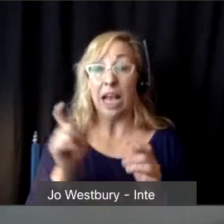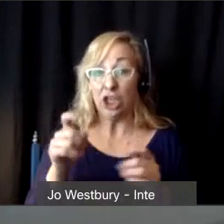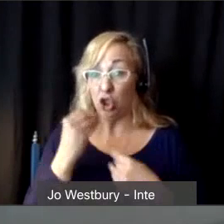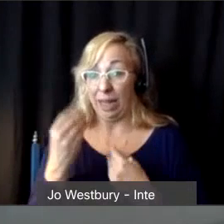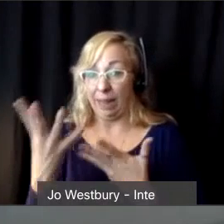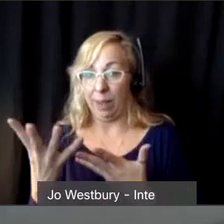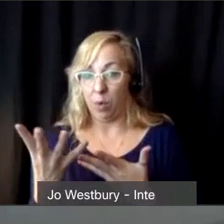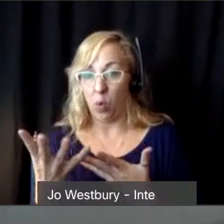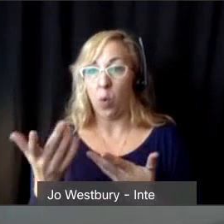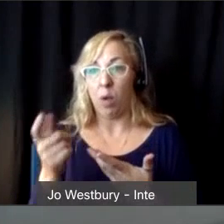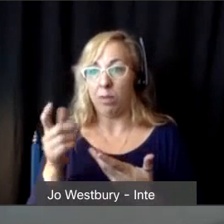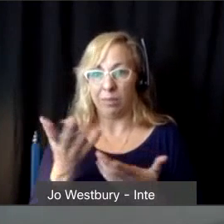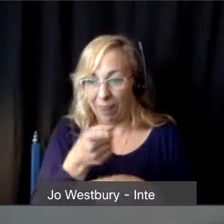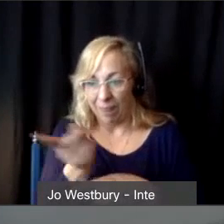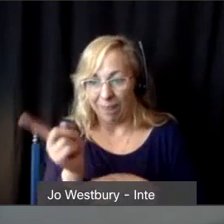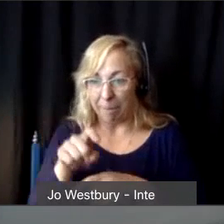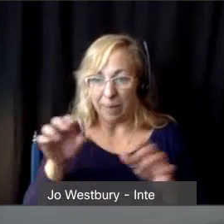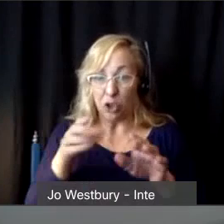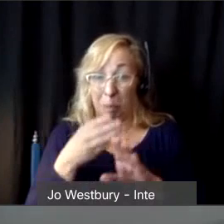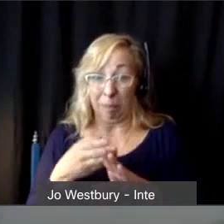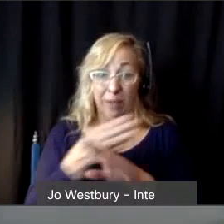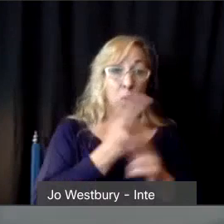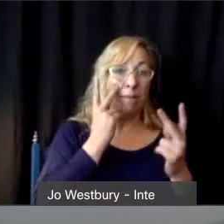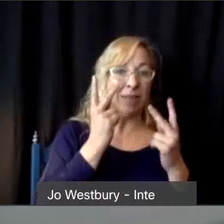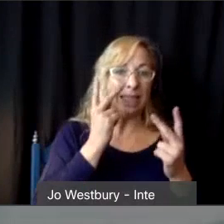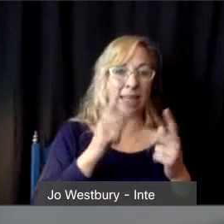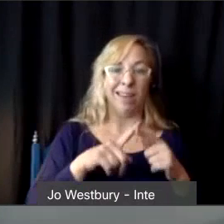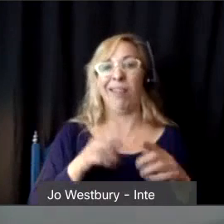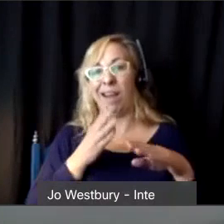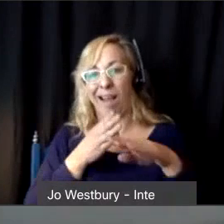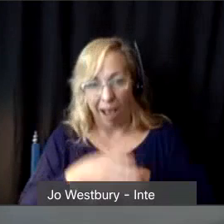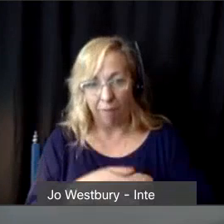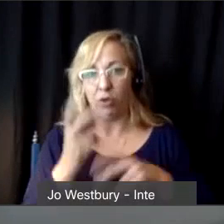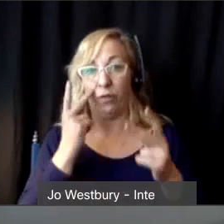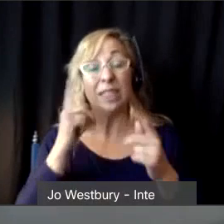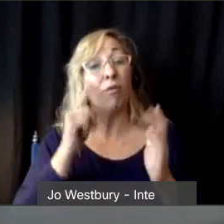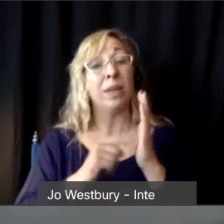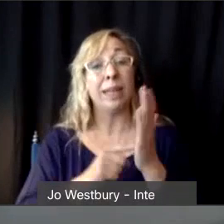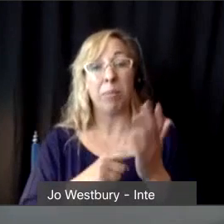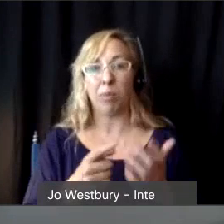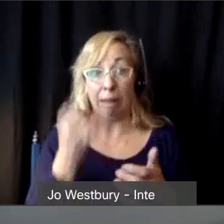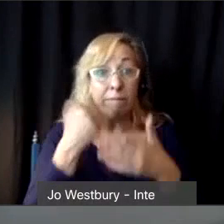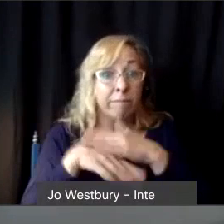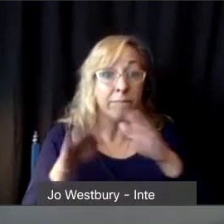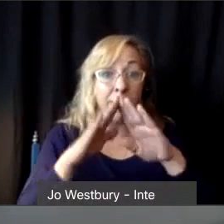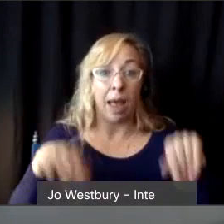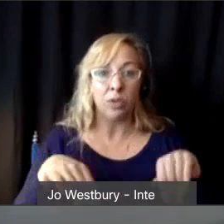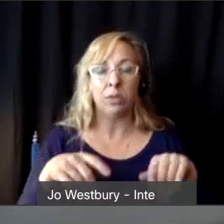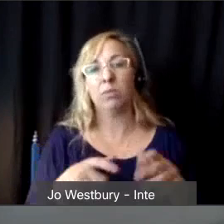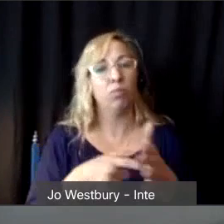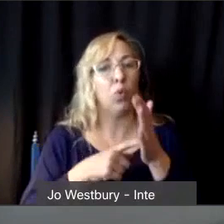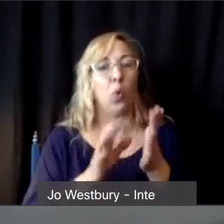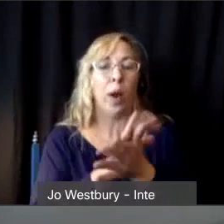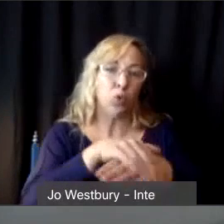upon arrival and during their visit. Things such as, everyone's required to wash their hands when they get there. They are